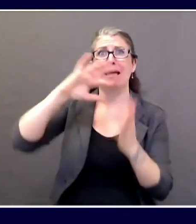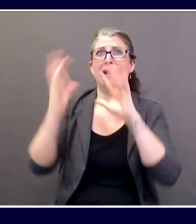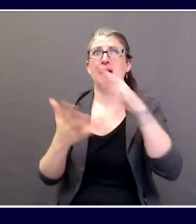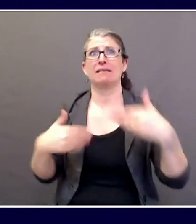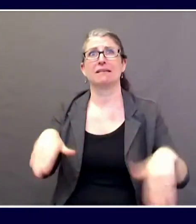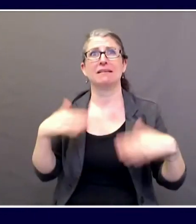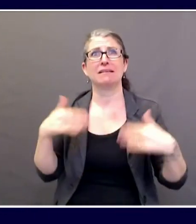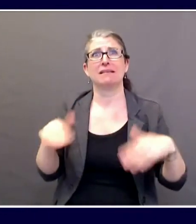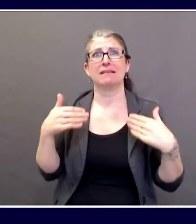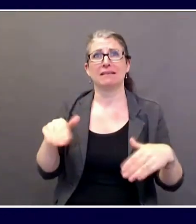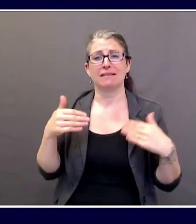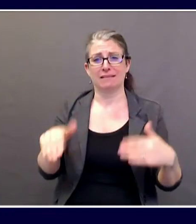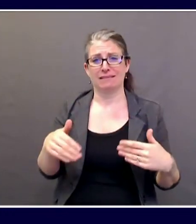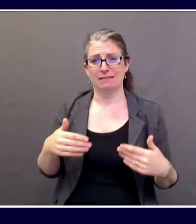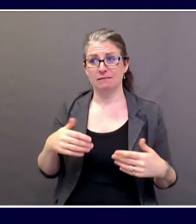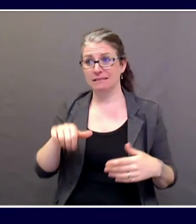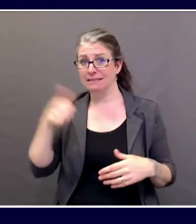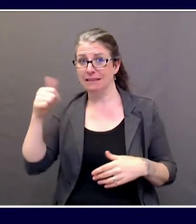next.